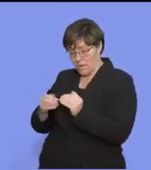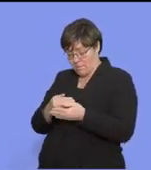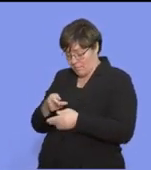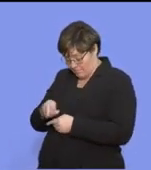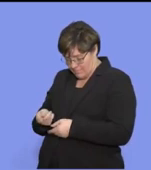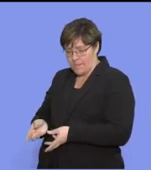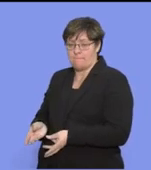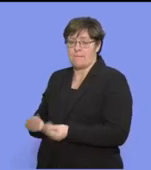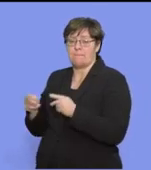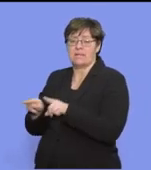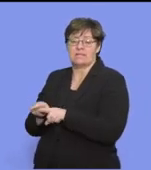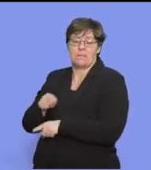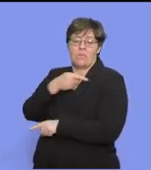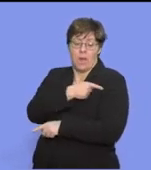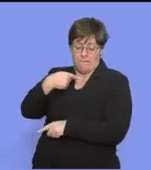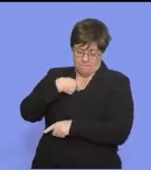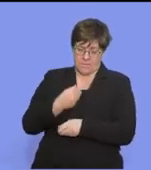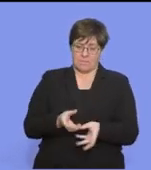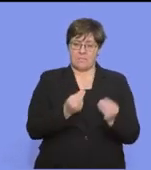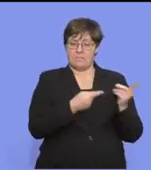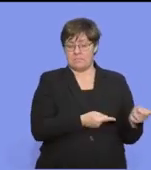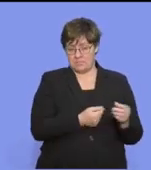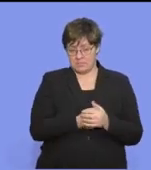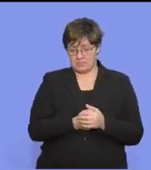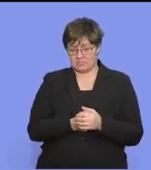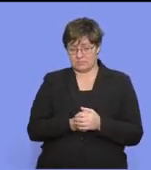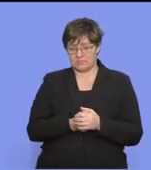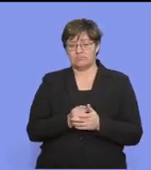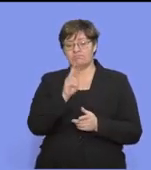offspring. Okay, and we know that,